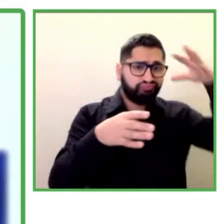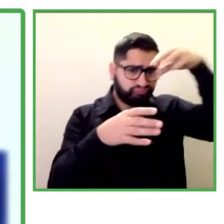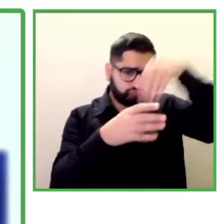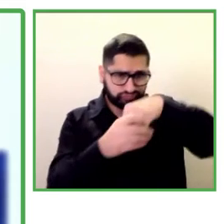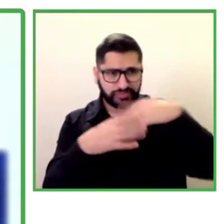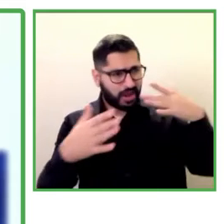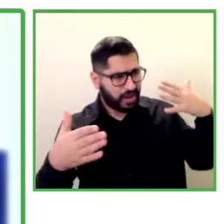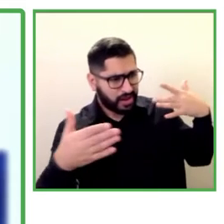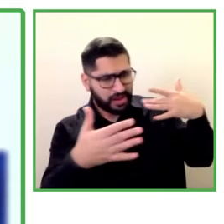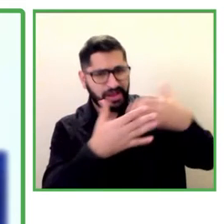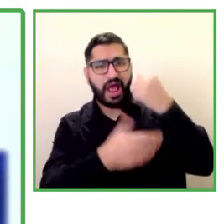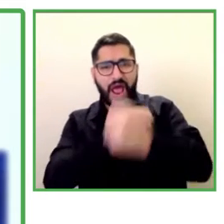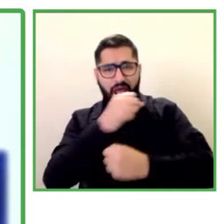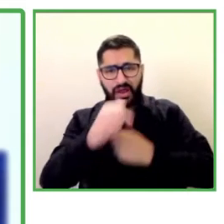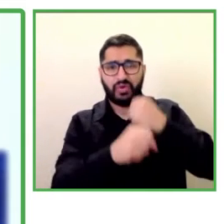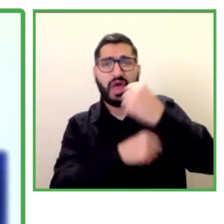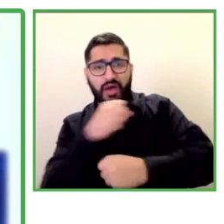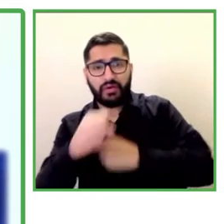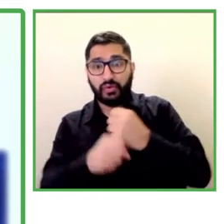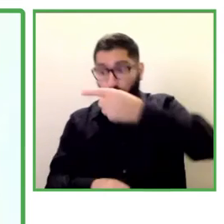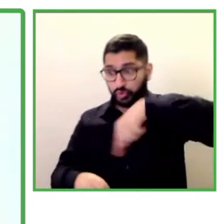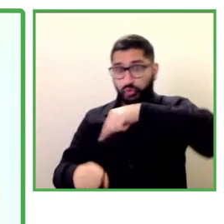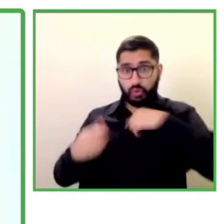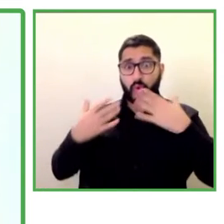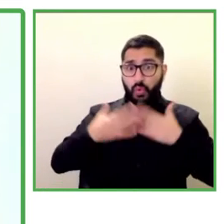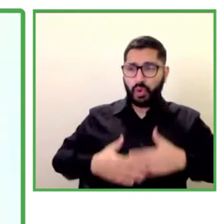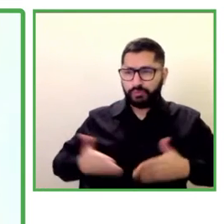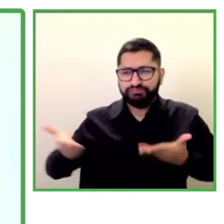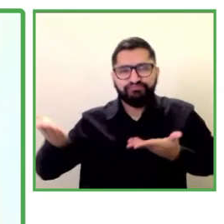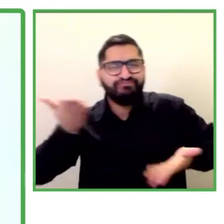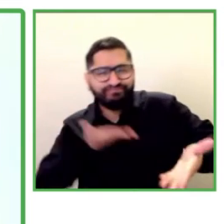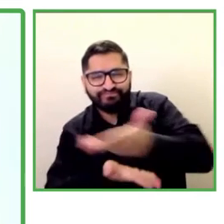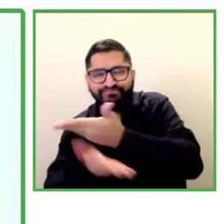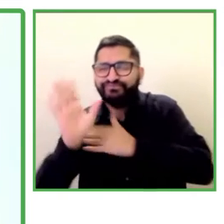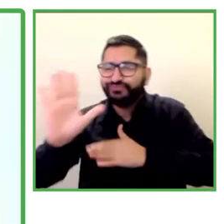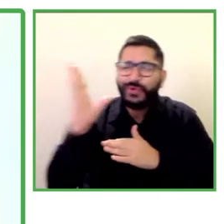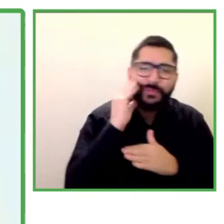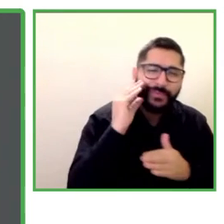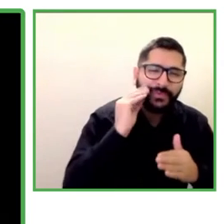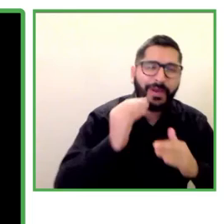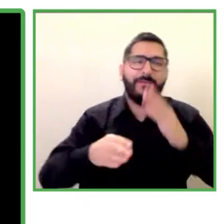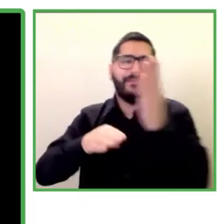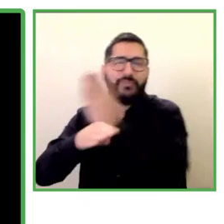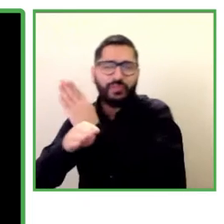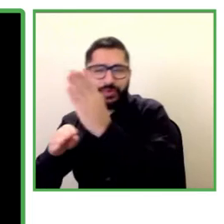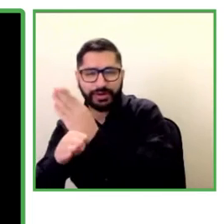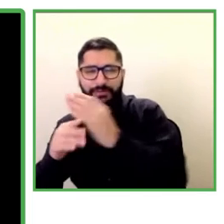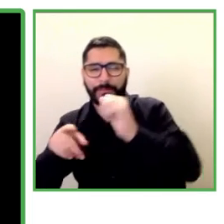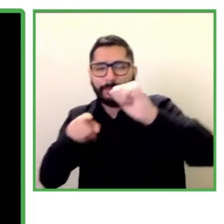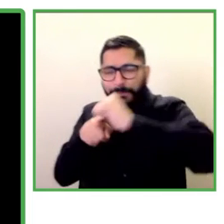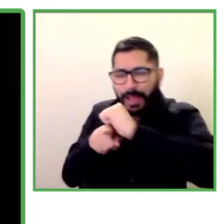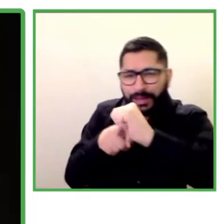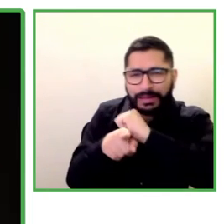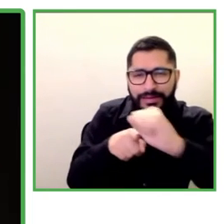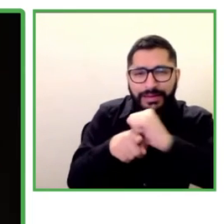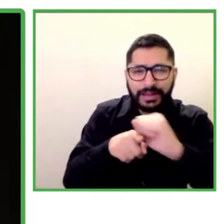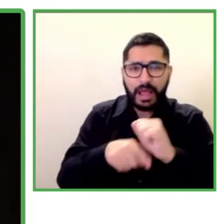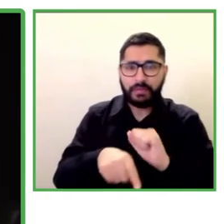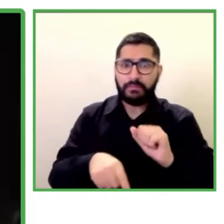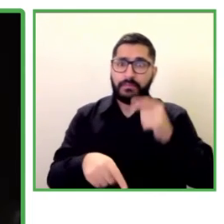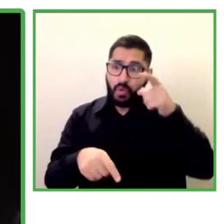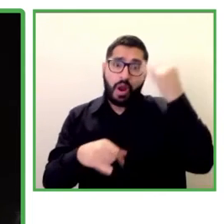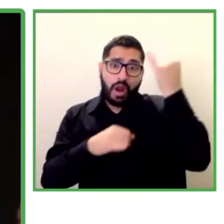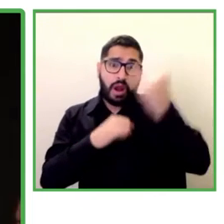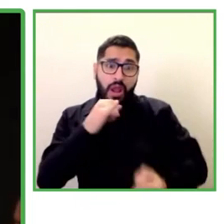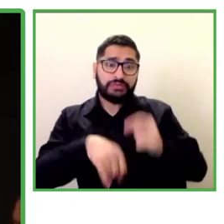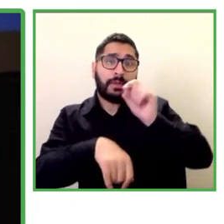year, and where we'll be sharing again with the companies about the best practices. And now I invite